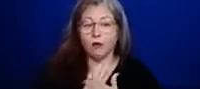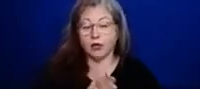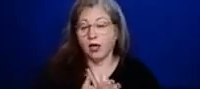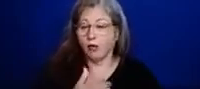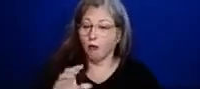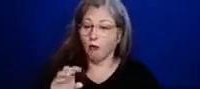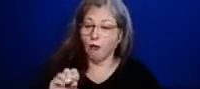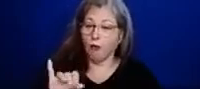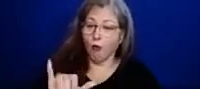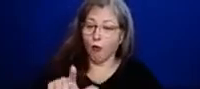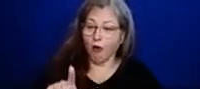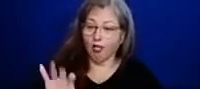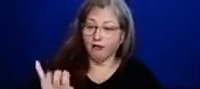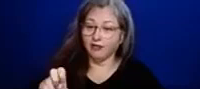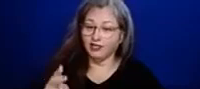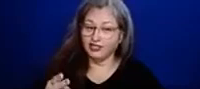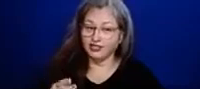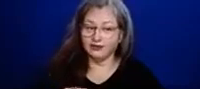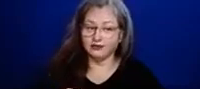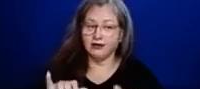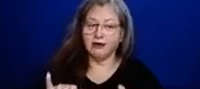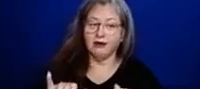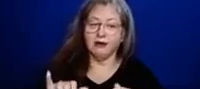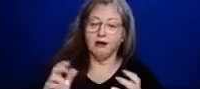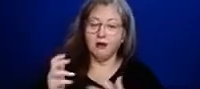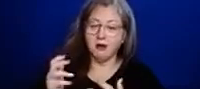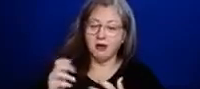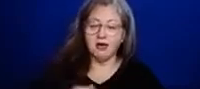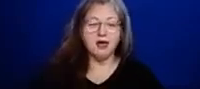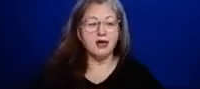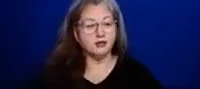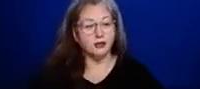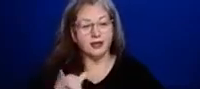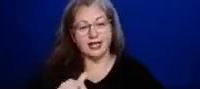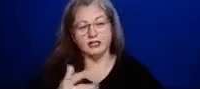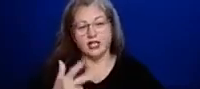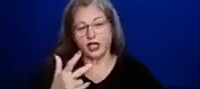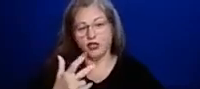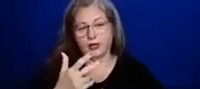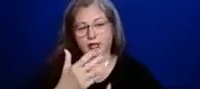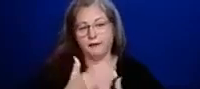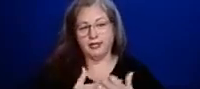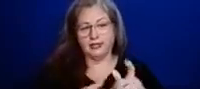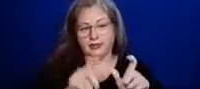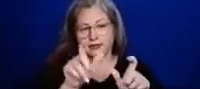fish. Oh wow. And this is a